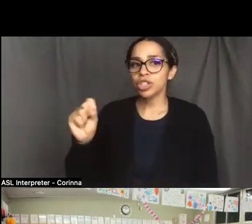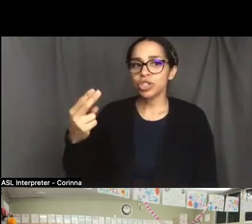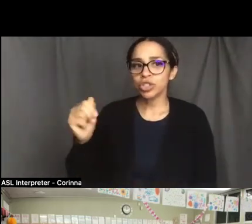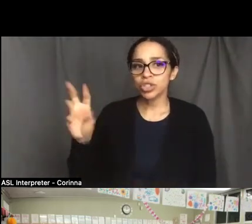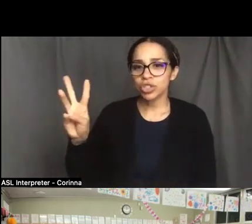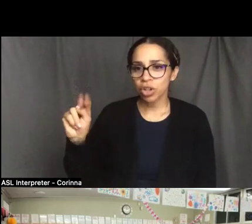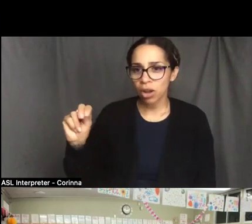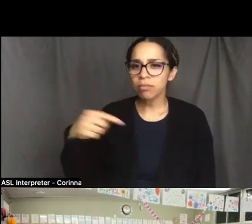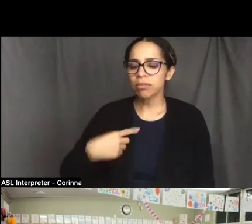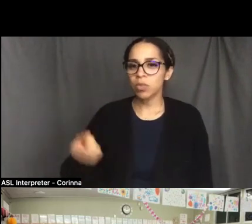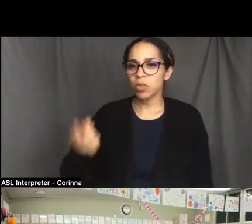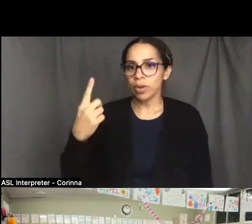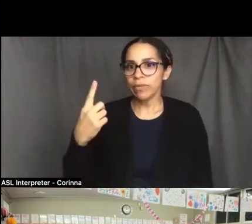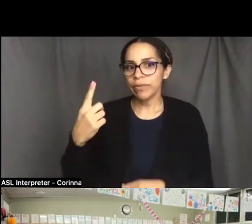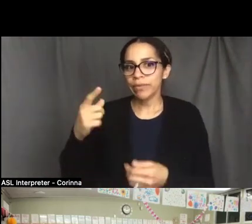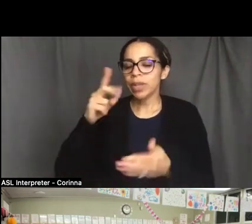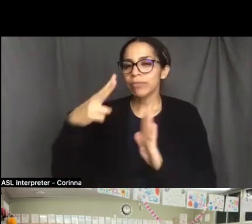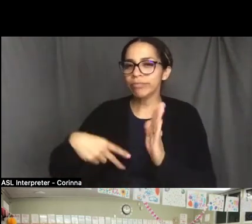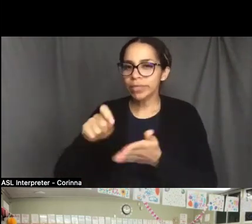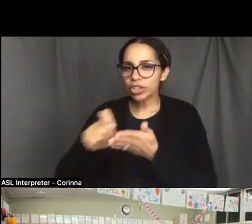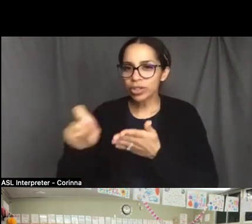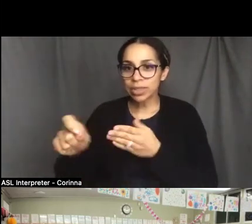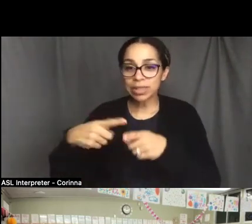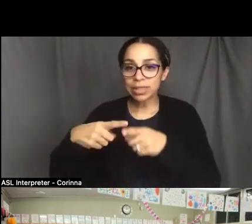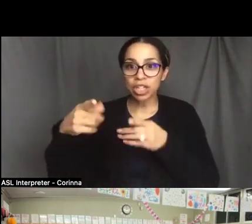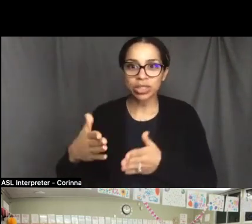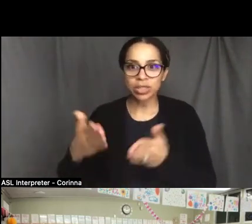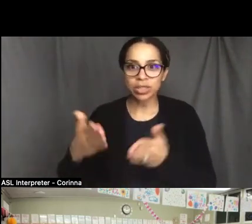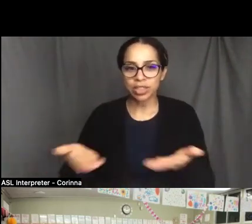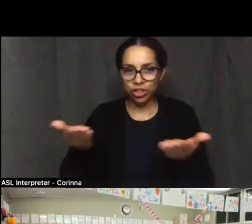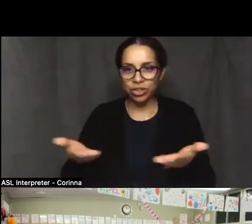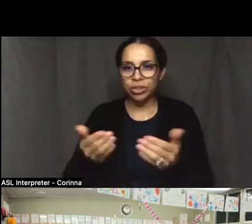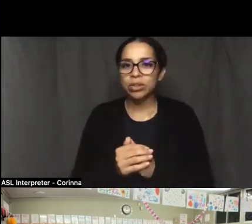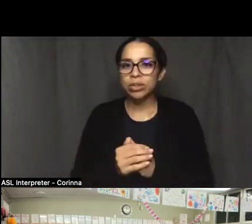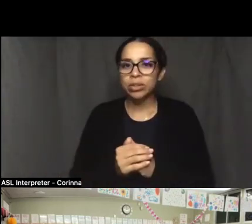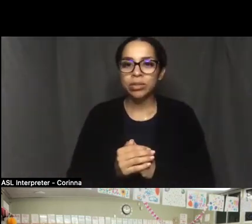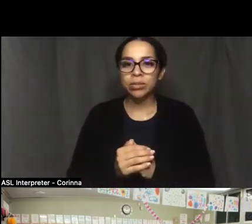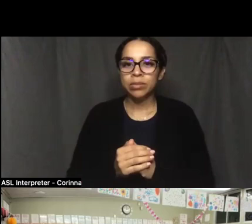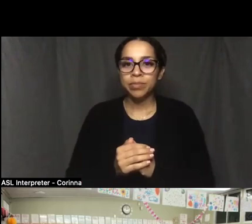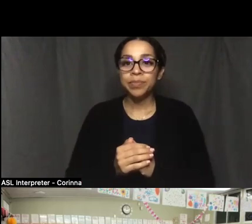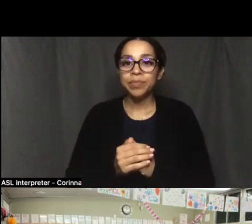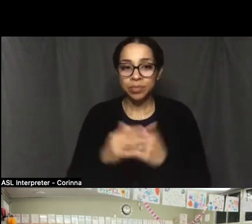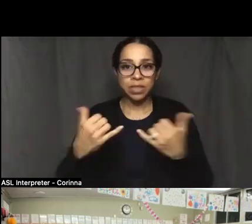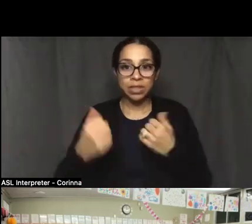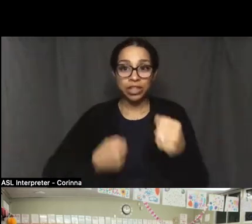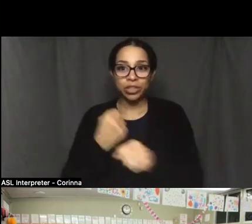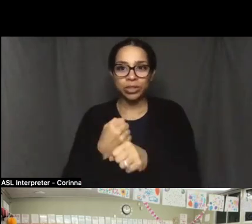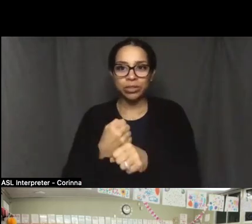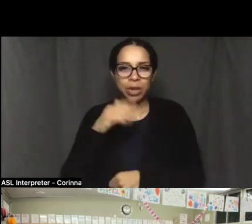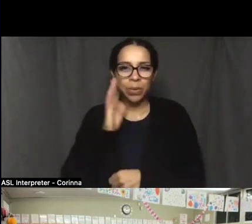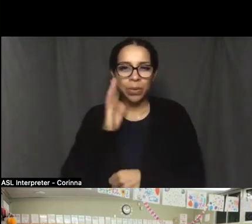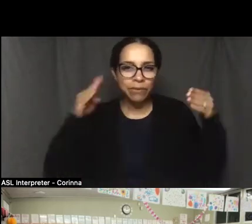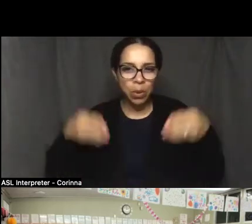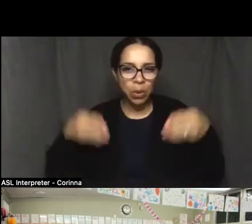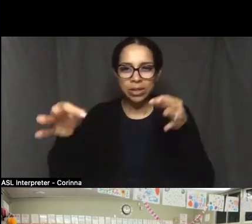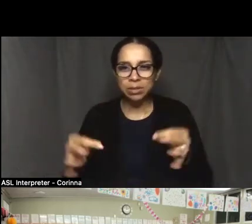specialists here at AEA. This year, oh yes, here we are. Thank you. This year I am focusing mostly on TK through